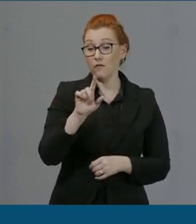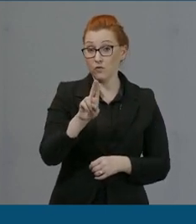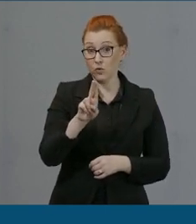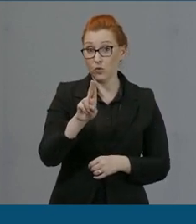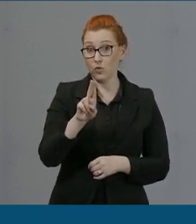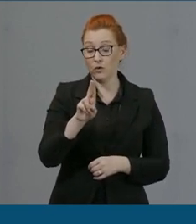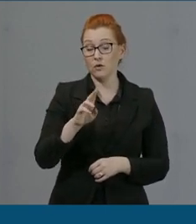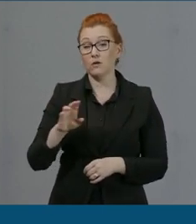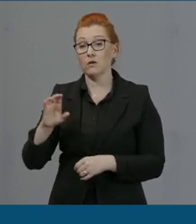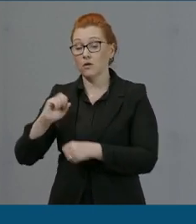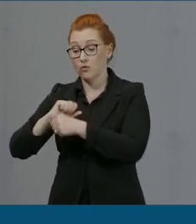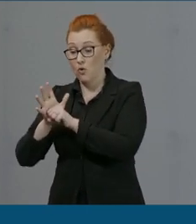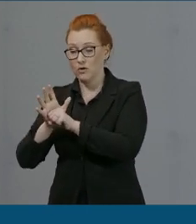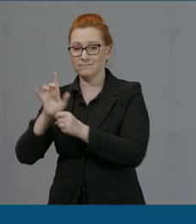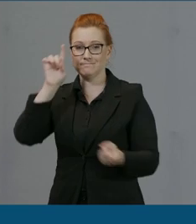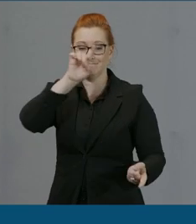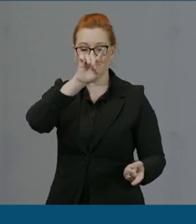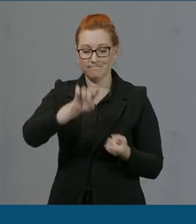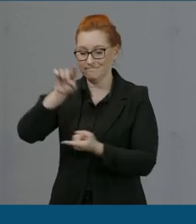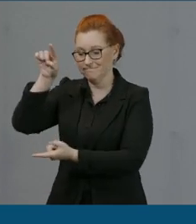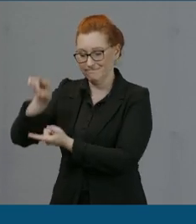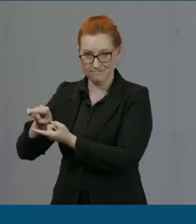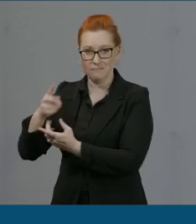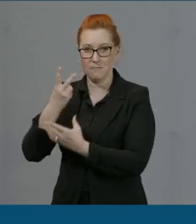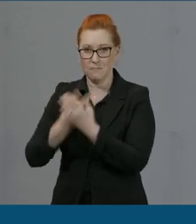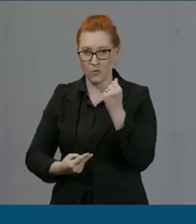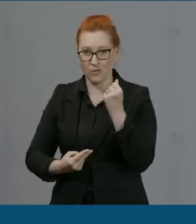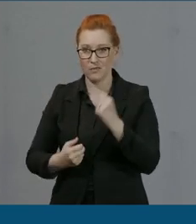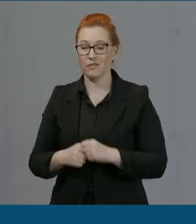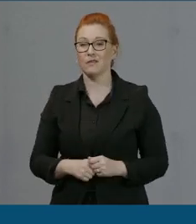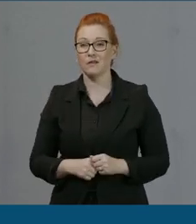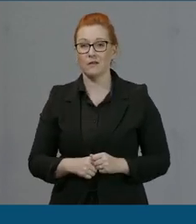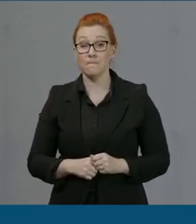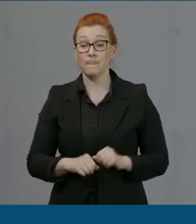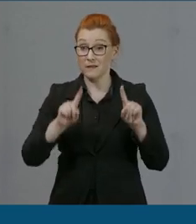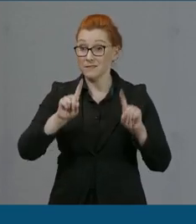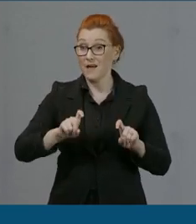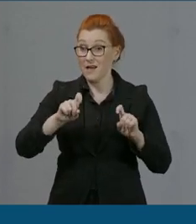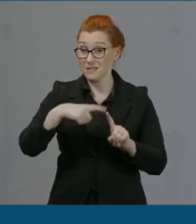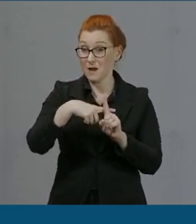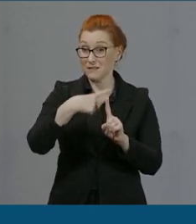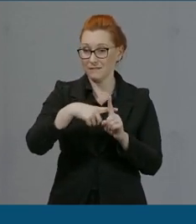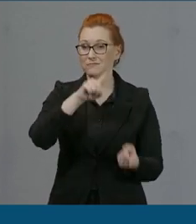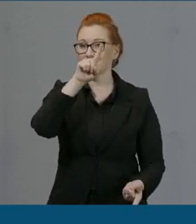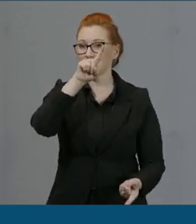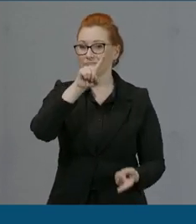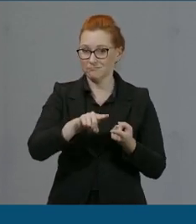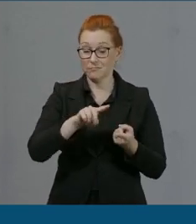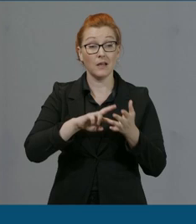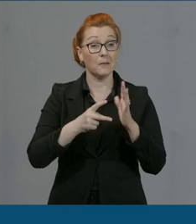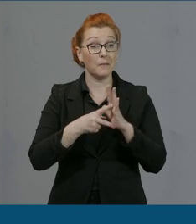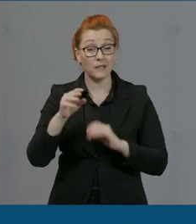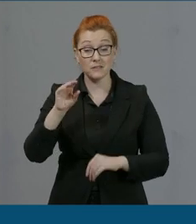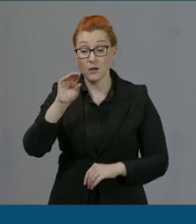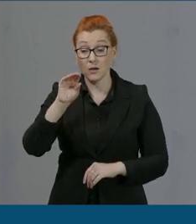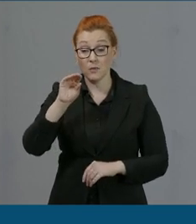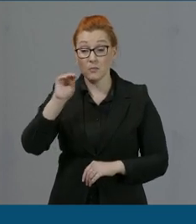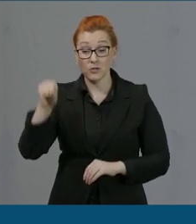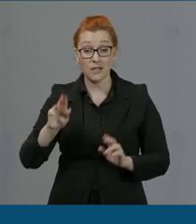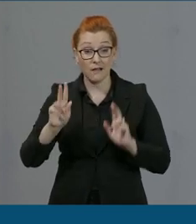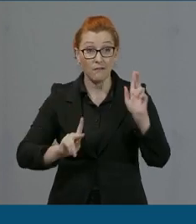trajectory of positive tests. That means a downward trajectory of the percentage of people that are